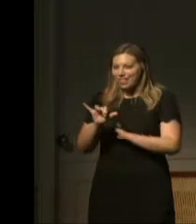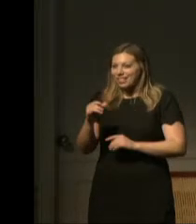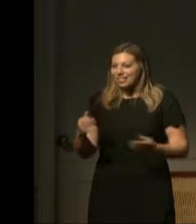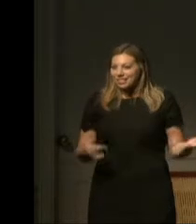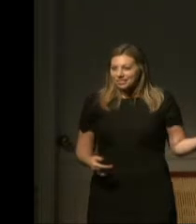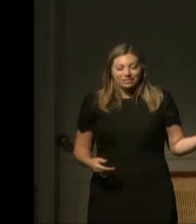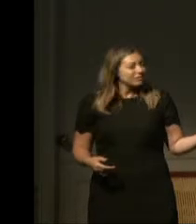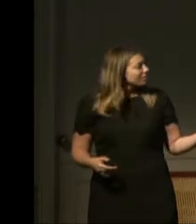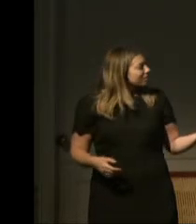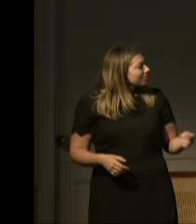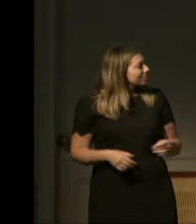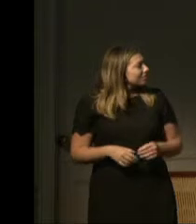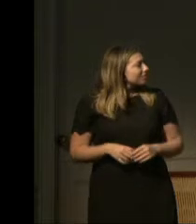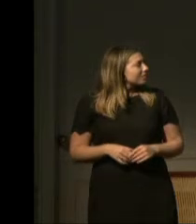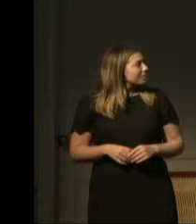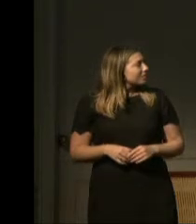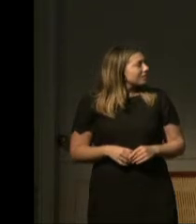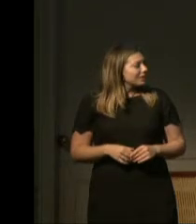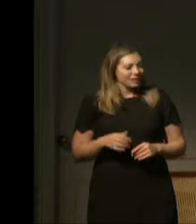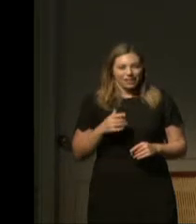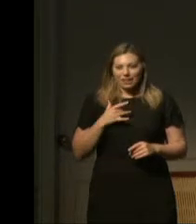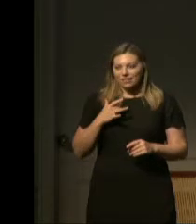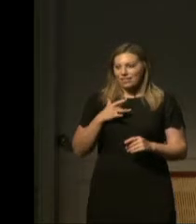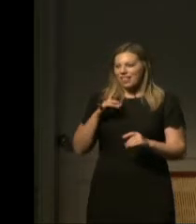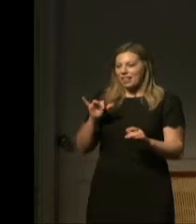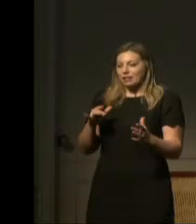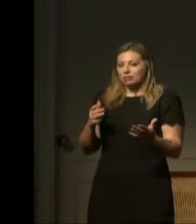an all-over focus. It's almost a